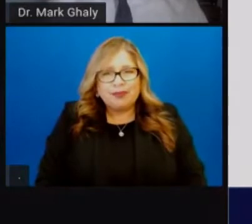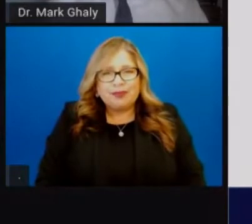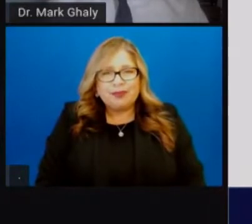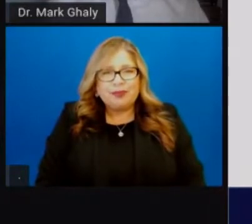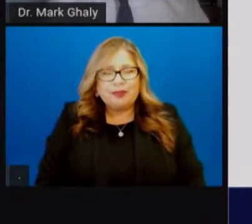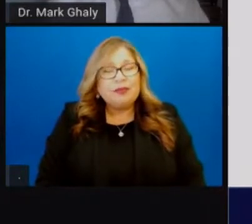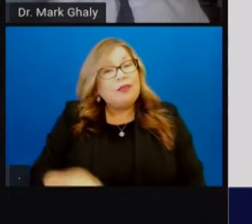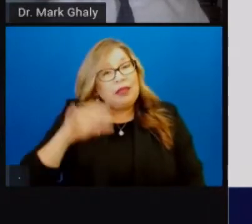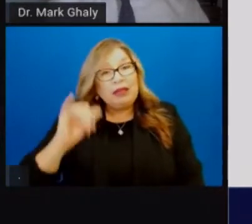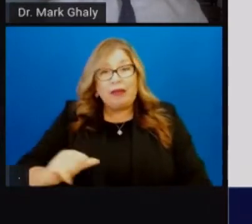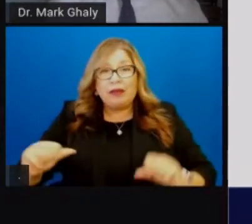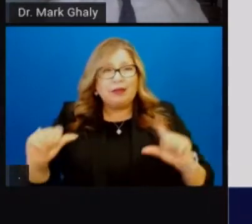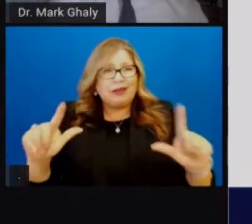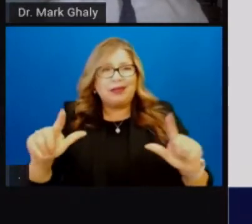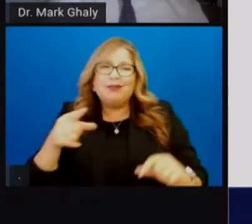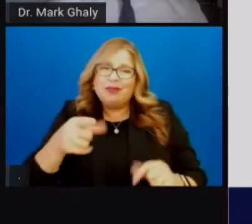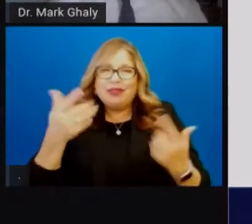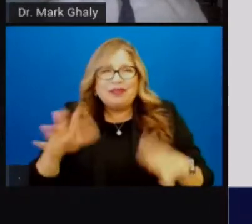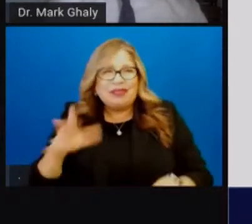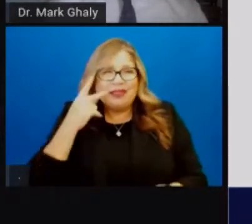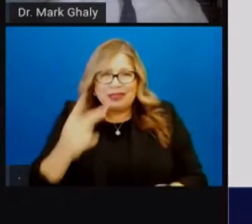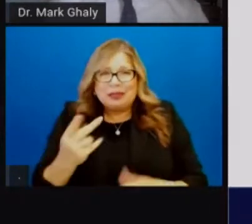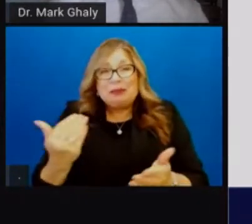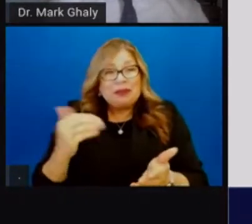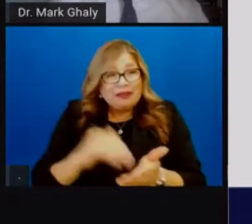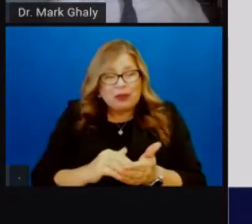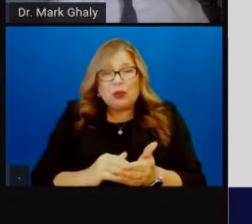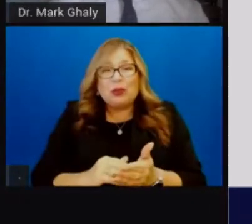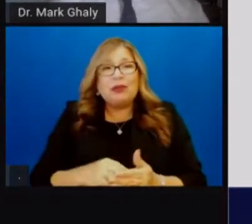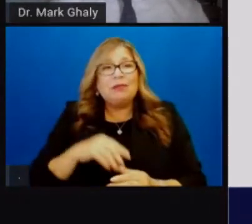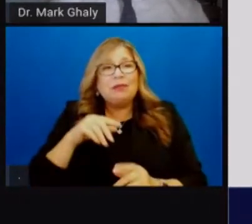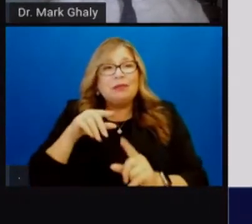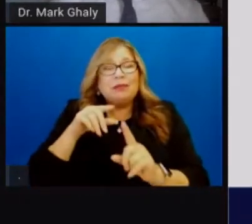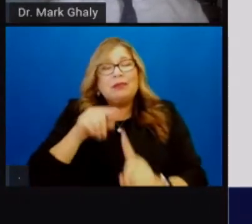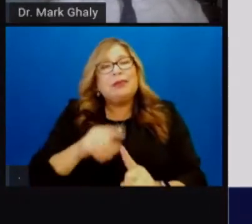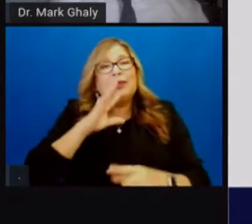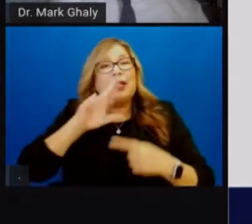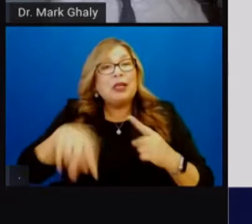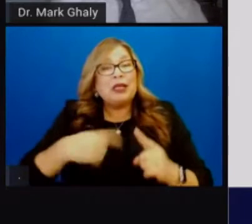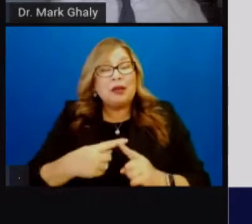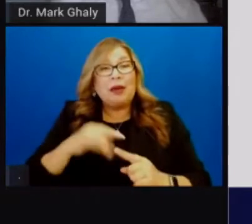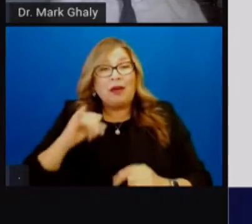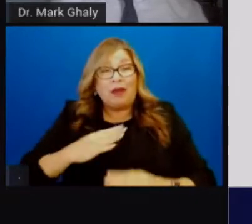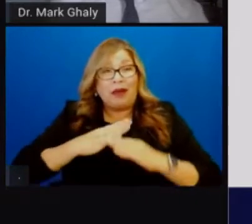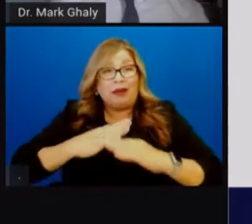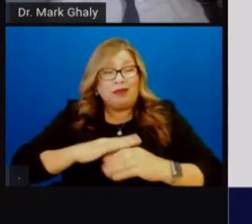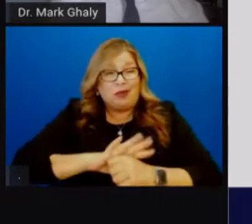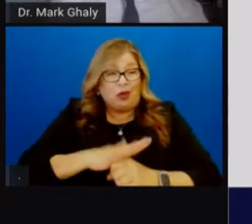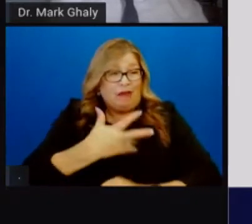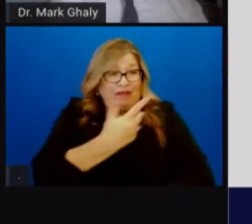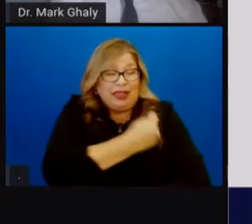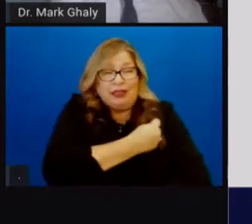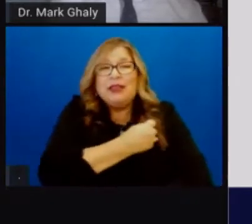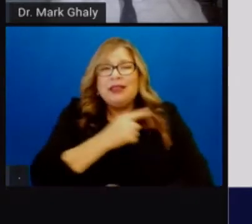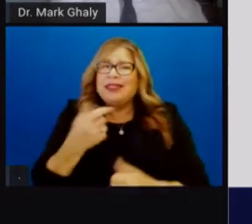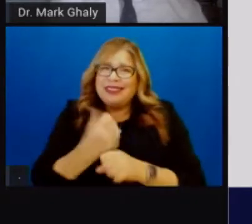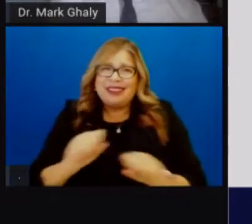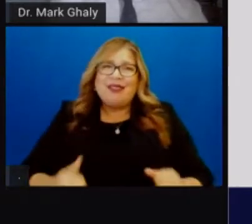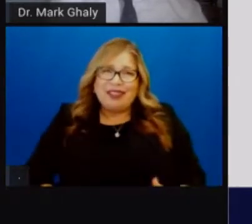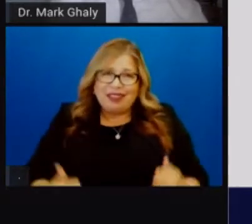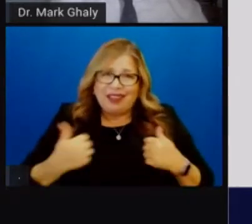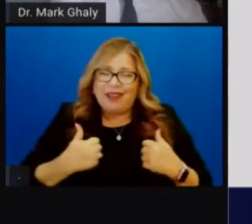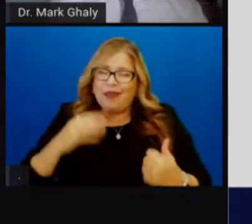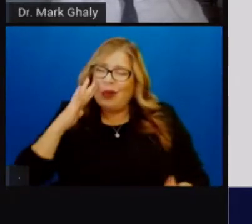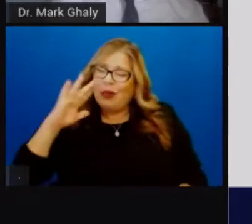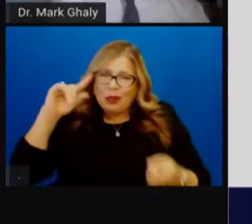This slide, something you've seen before, that vaccines have saved lives and reduced transmissions. If you look at some of the key